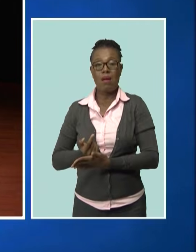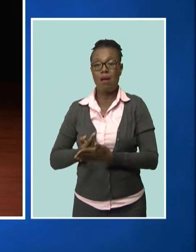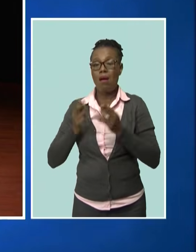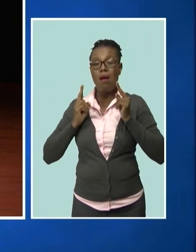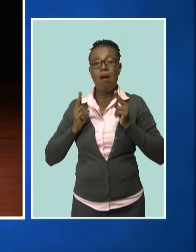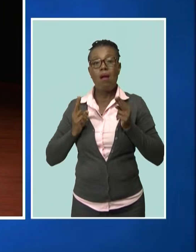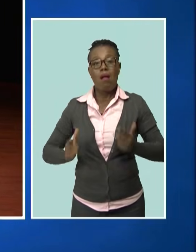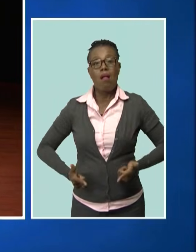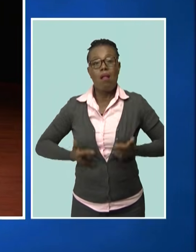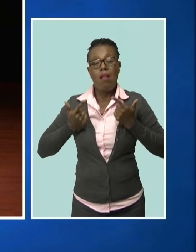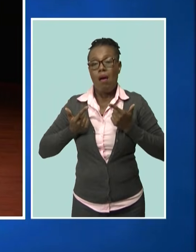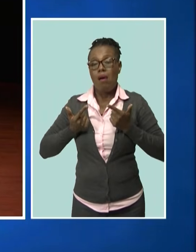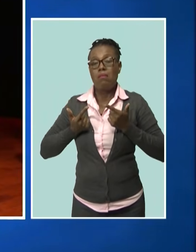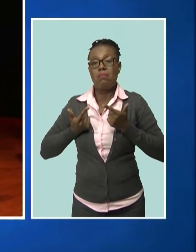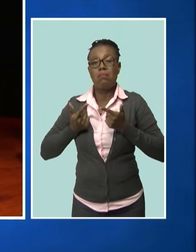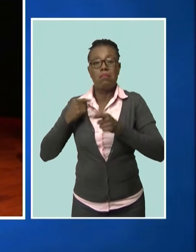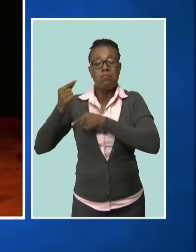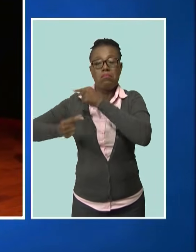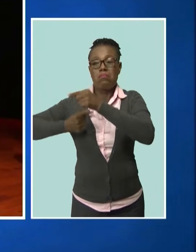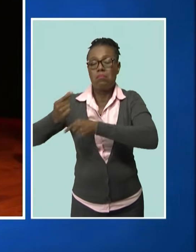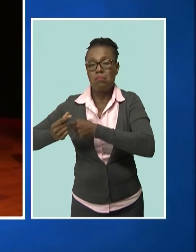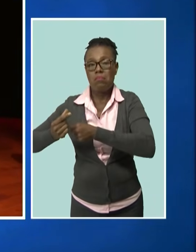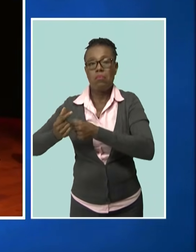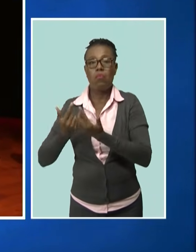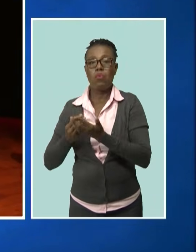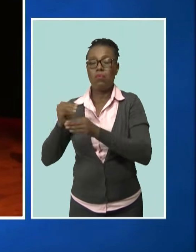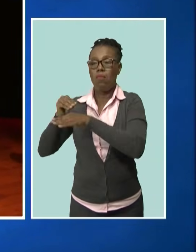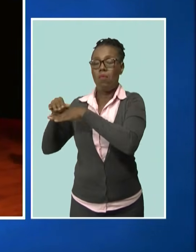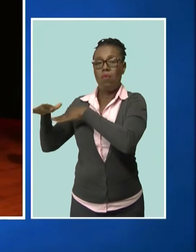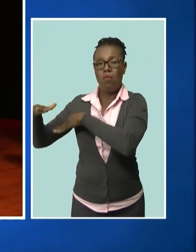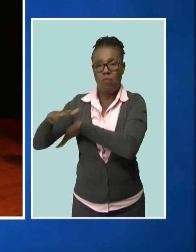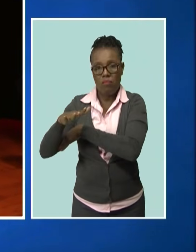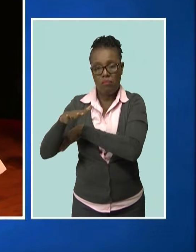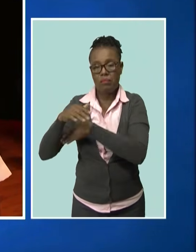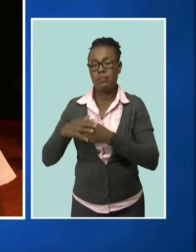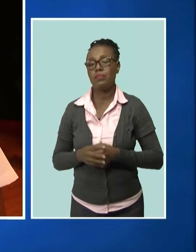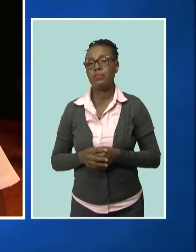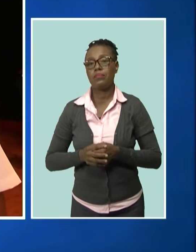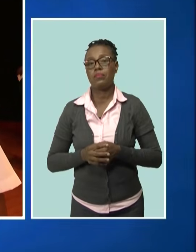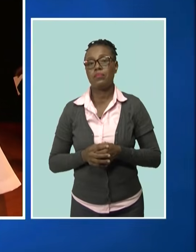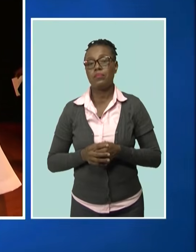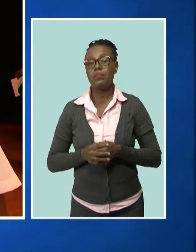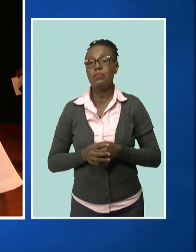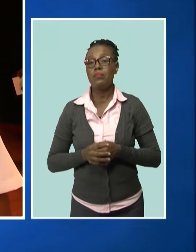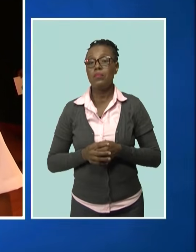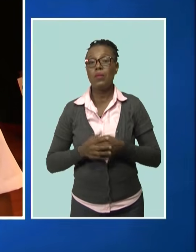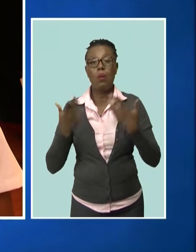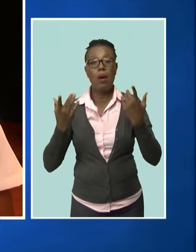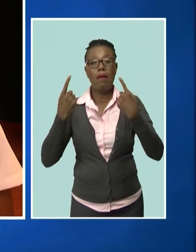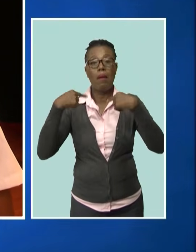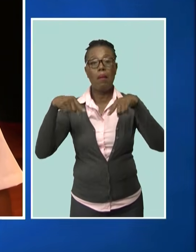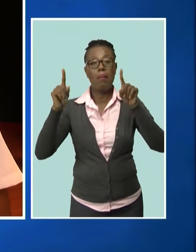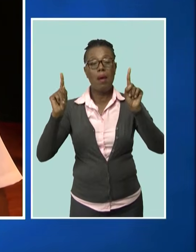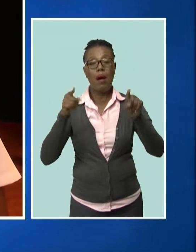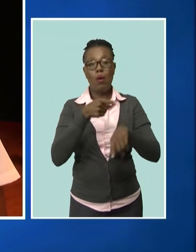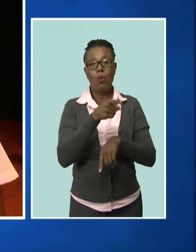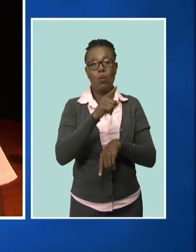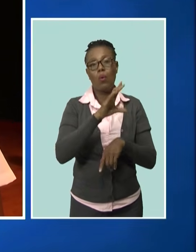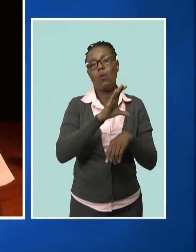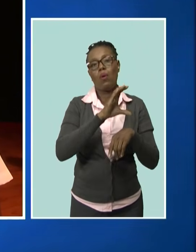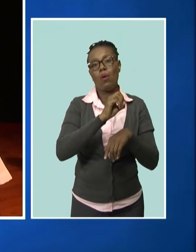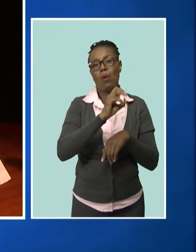and colonization. When the results were announced, Combermere's team, Nathan Small-Graves and Omisha Springer,